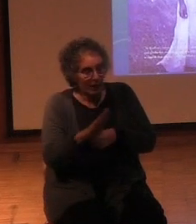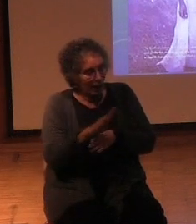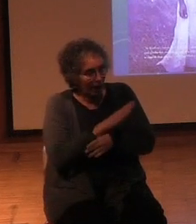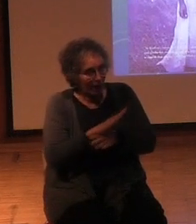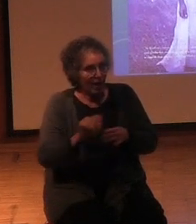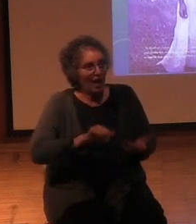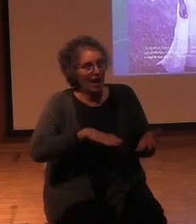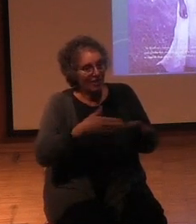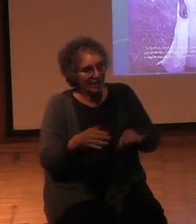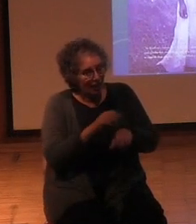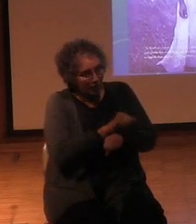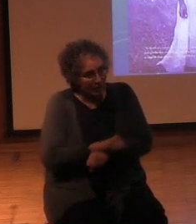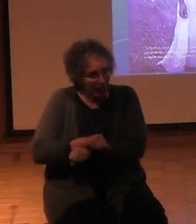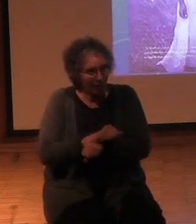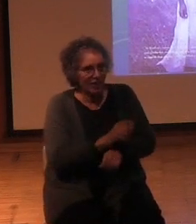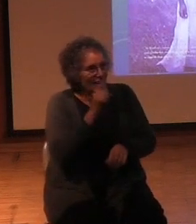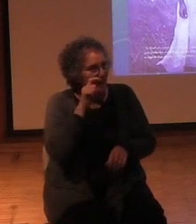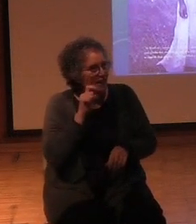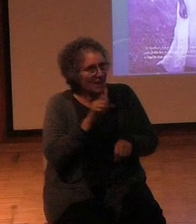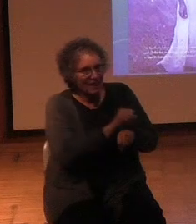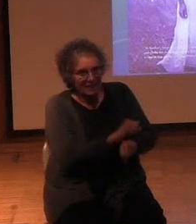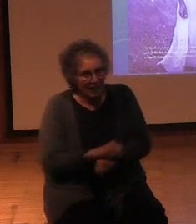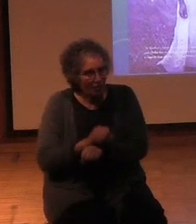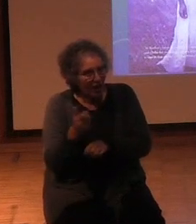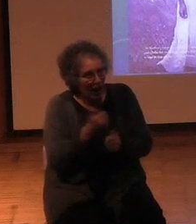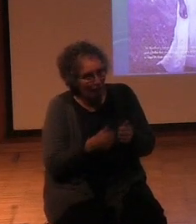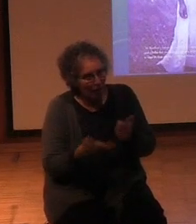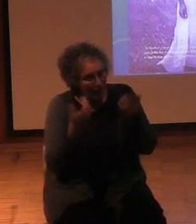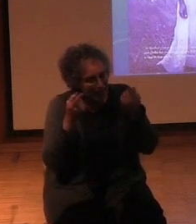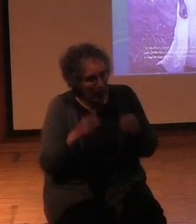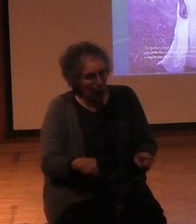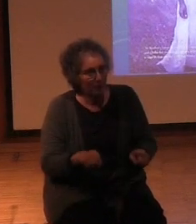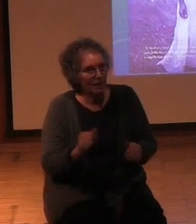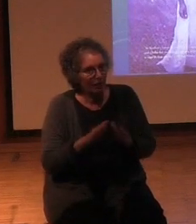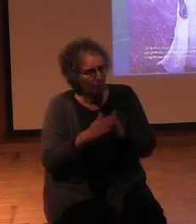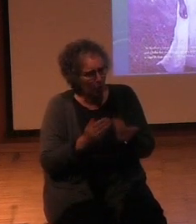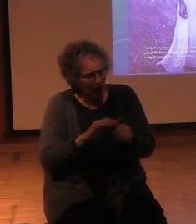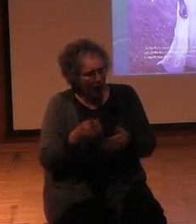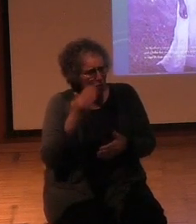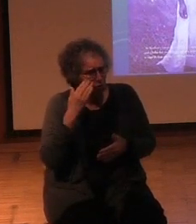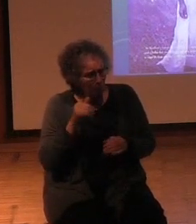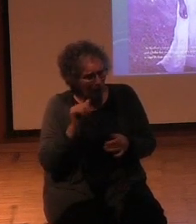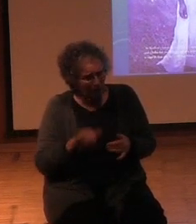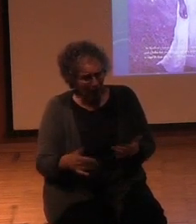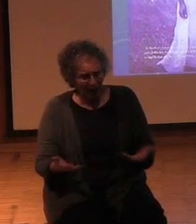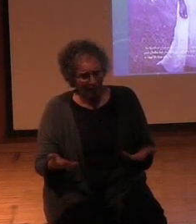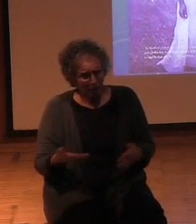slavery and the sex slavery and the everything that's in that novel? How did she know?